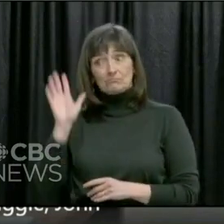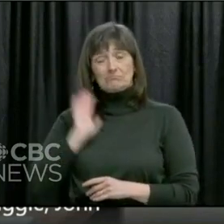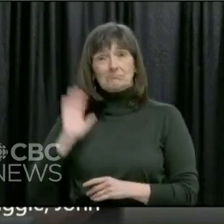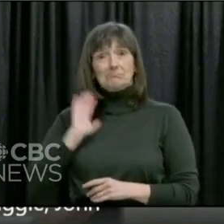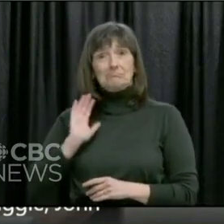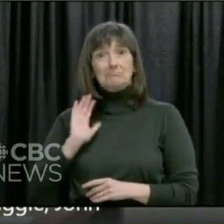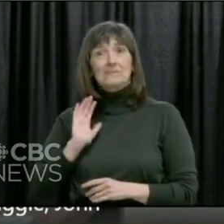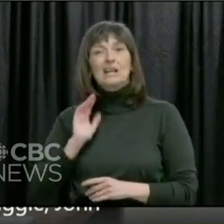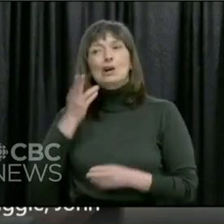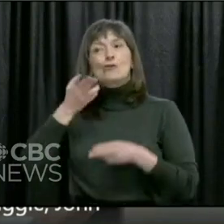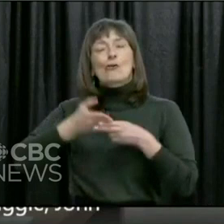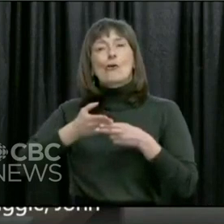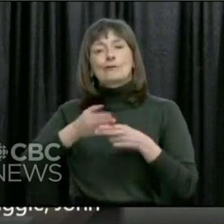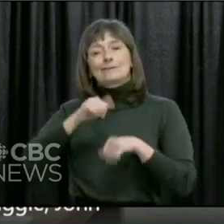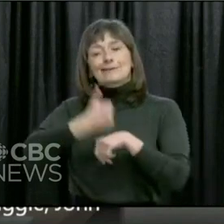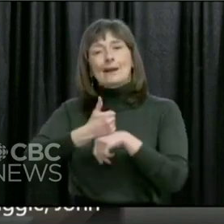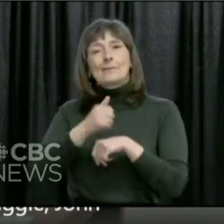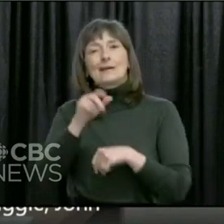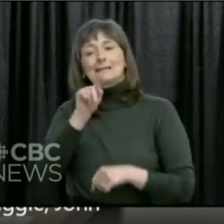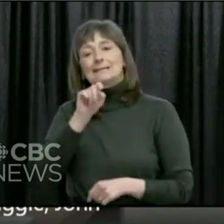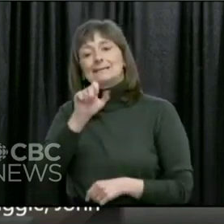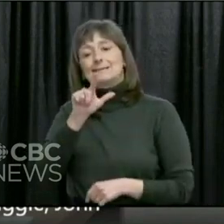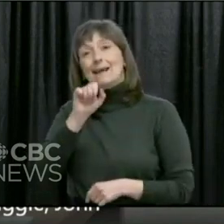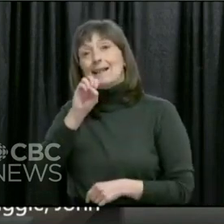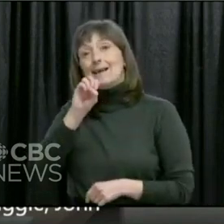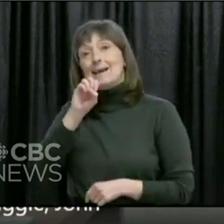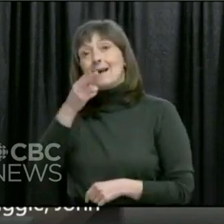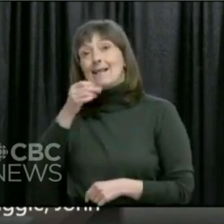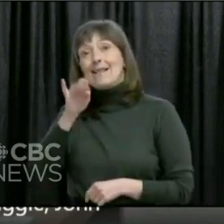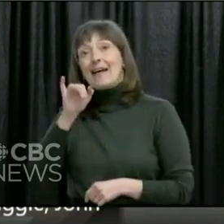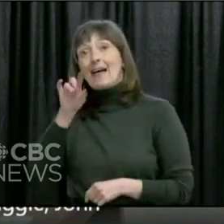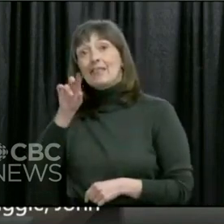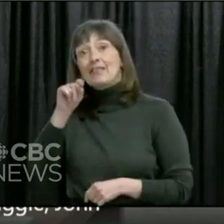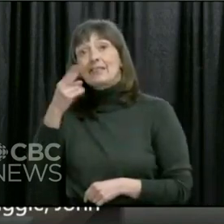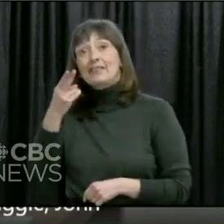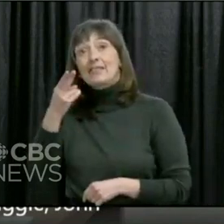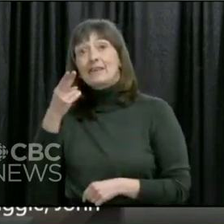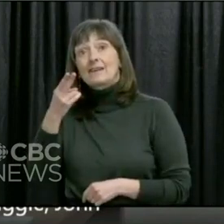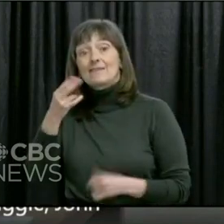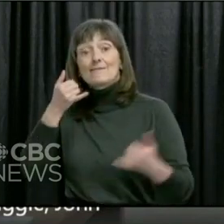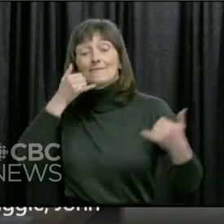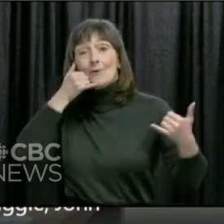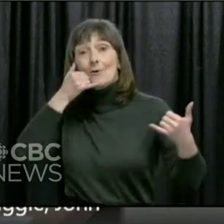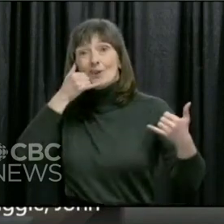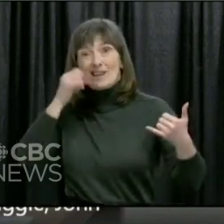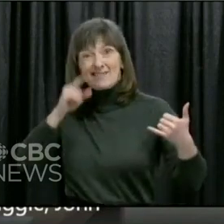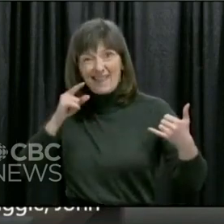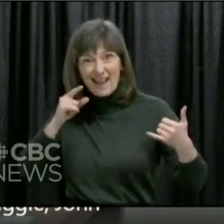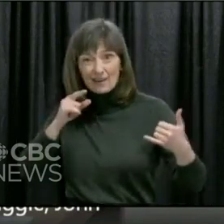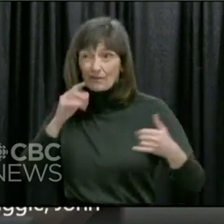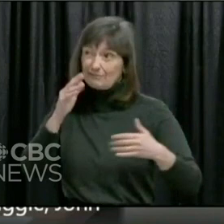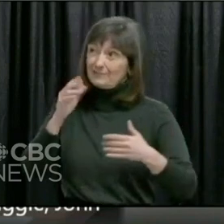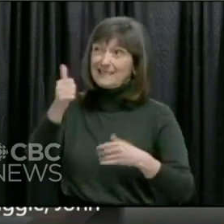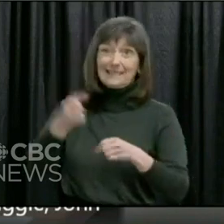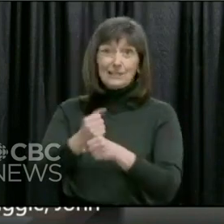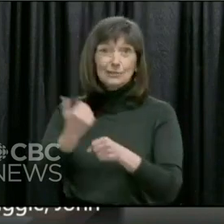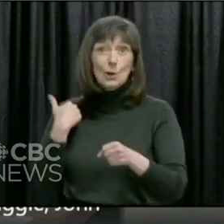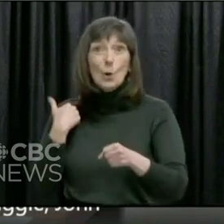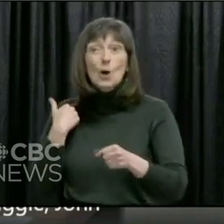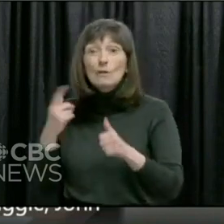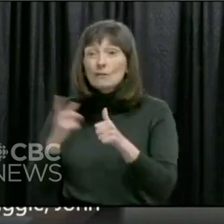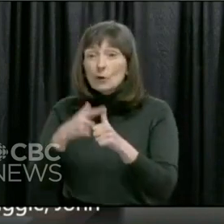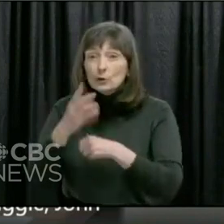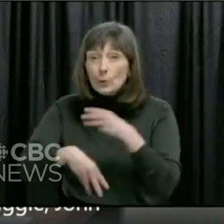was then called telehealth. This has morphed and changed over the decades. And we now find ourselves in a situation where